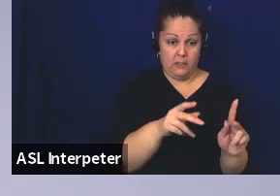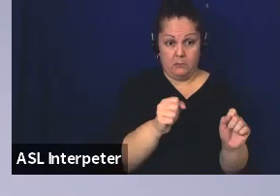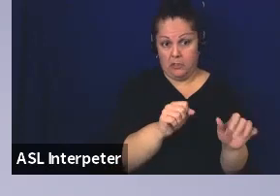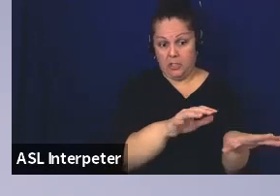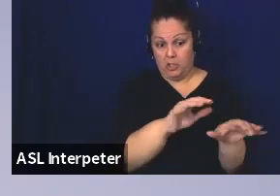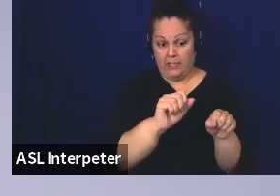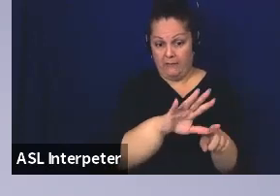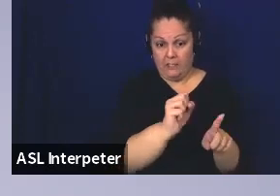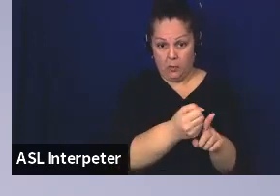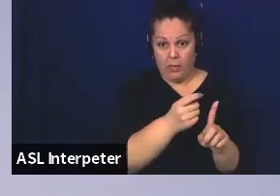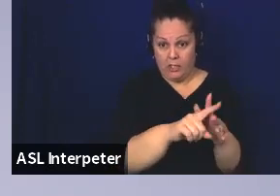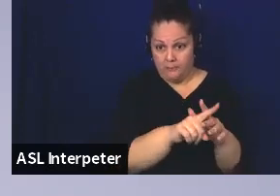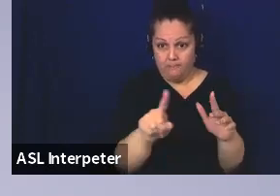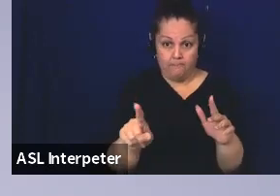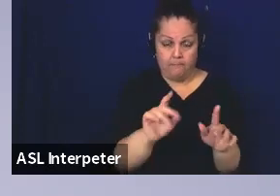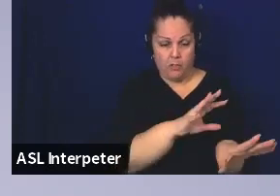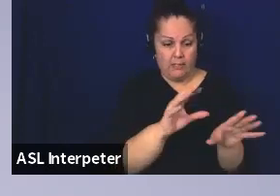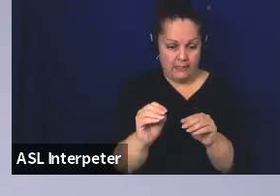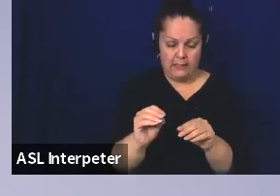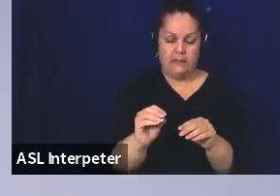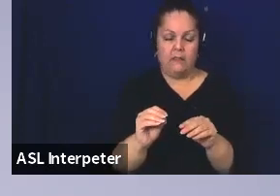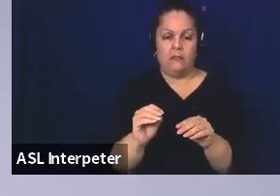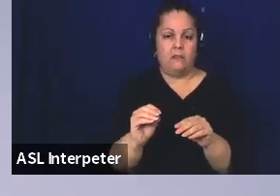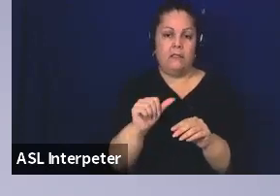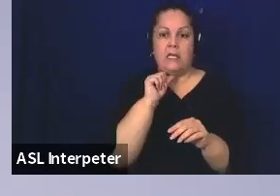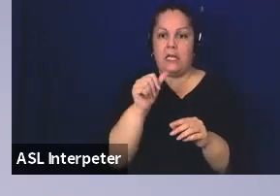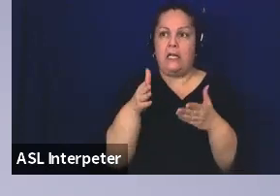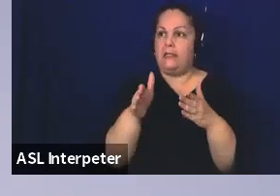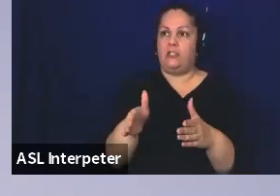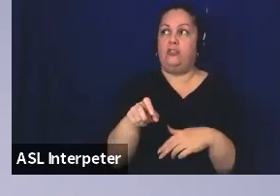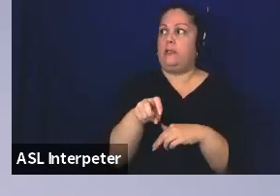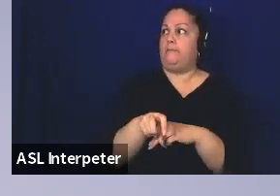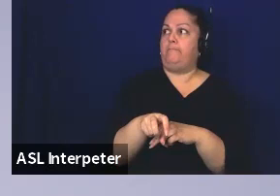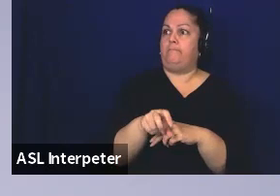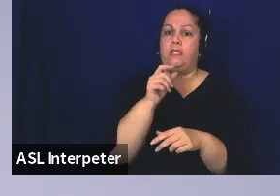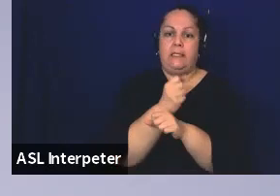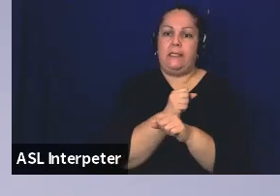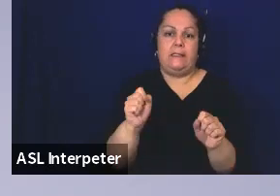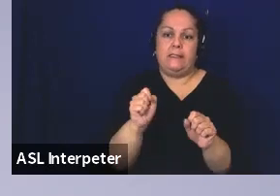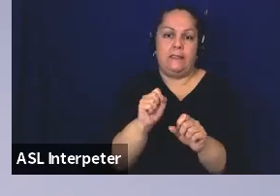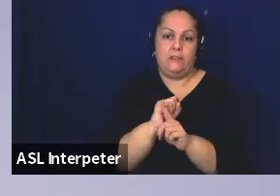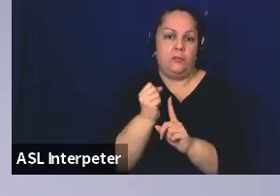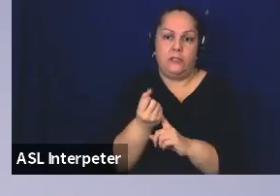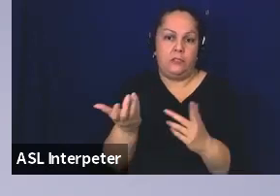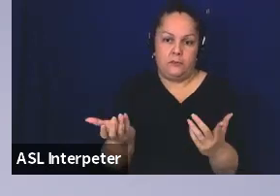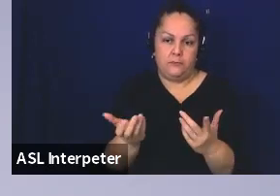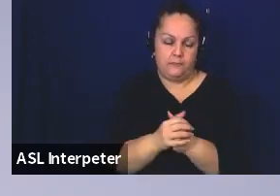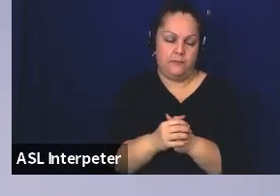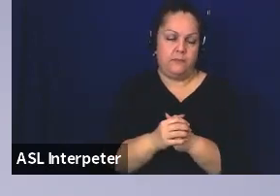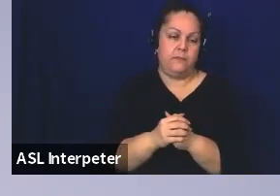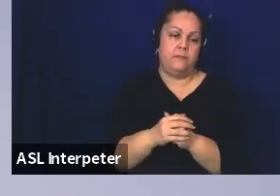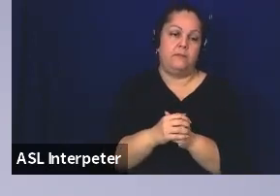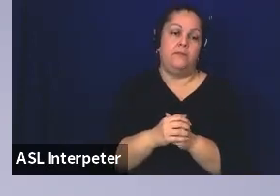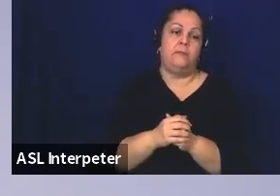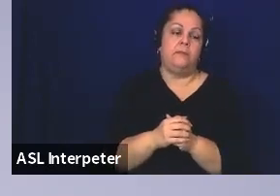their situation aren't just sitting on the street in potentially unsafe circumstances.